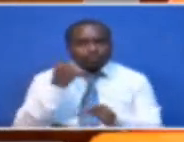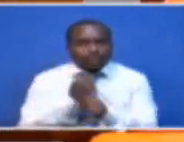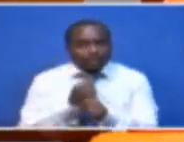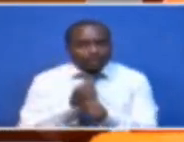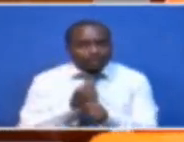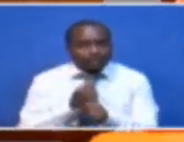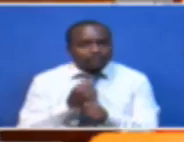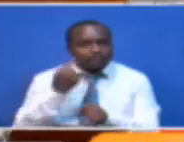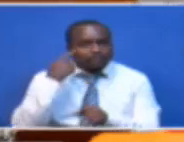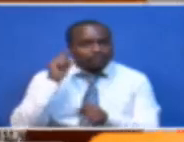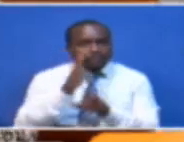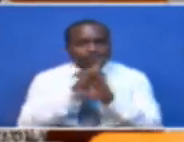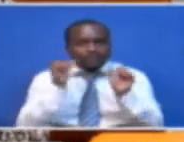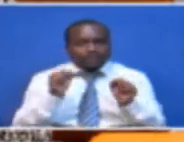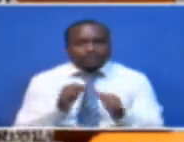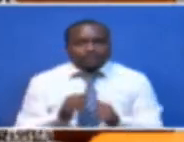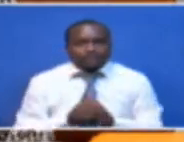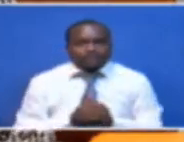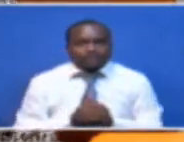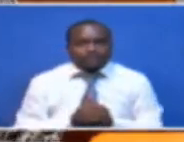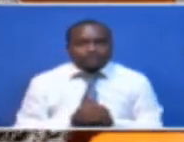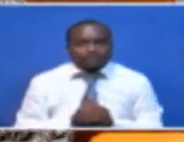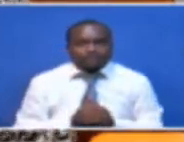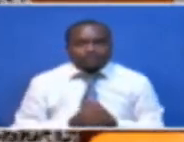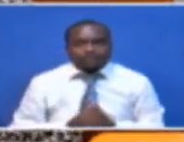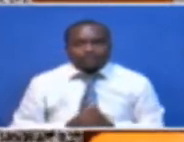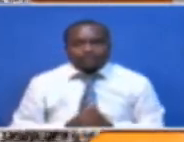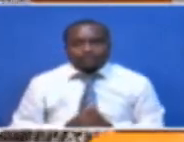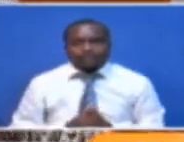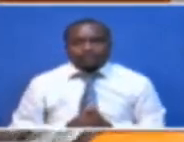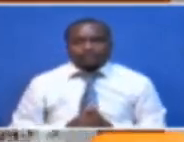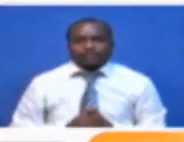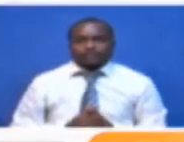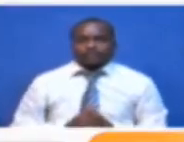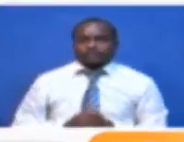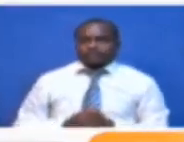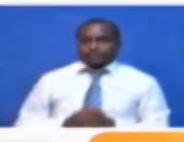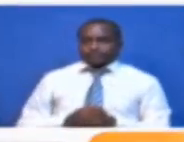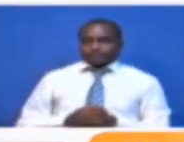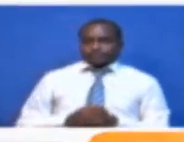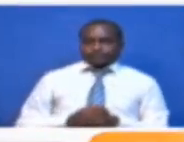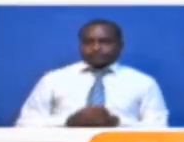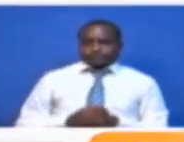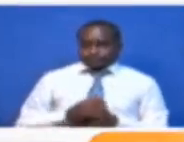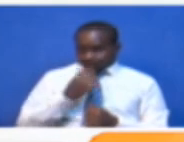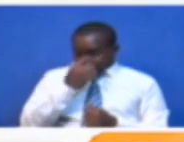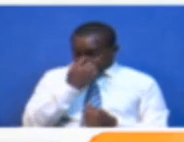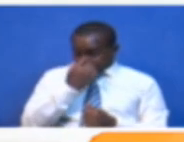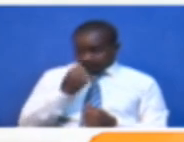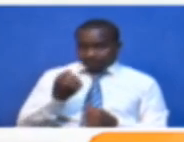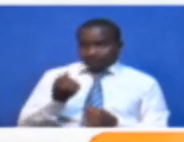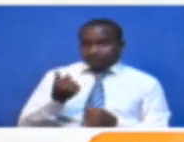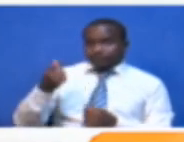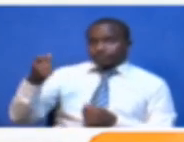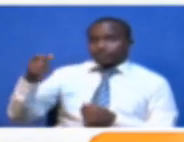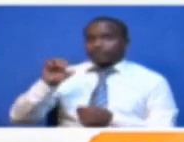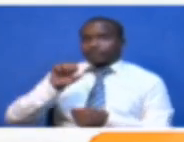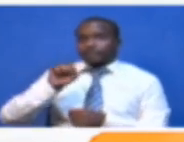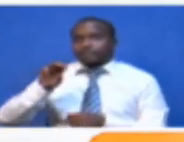for presidents and the VIPs. Couple of final SMSs and